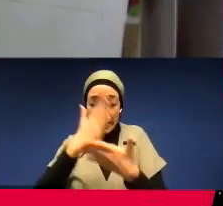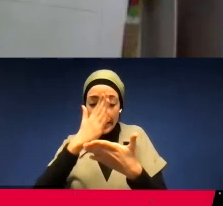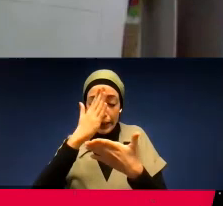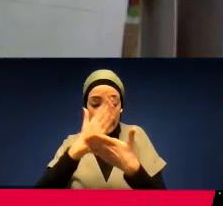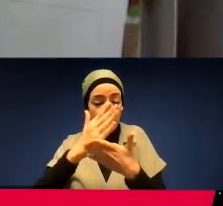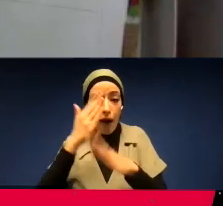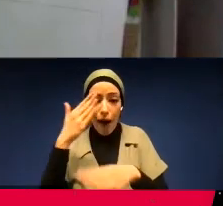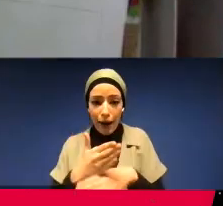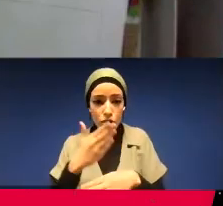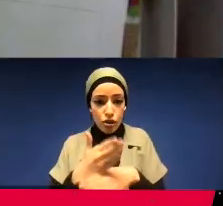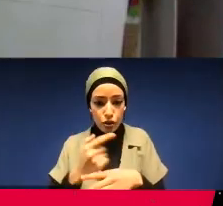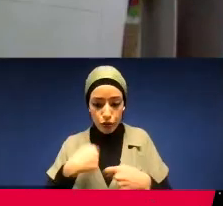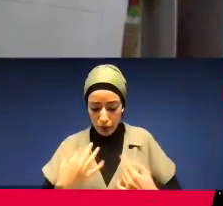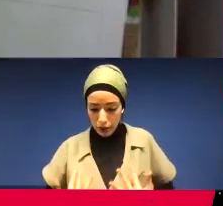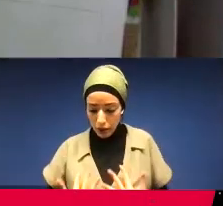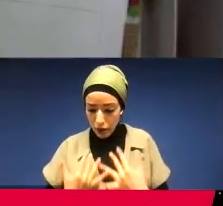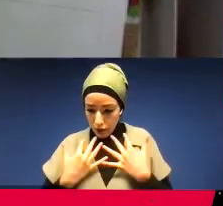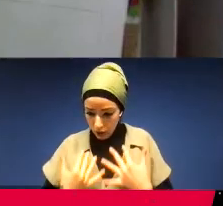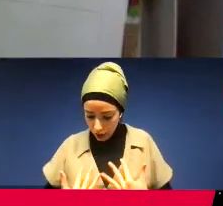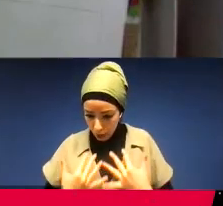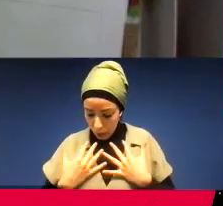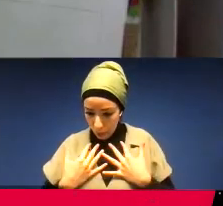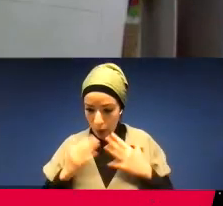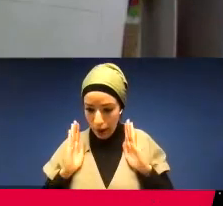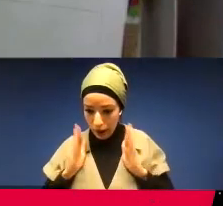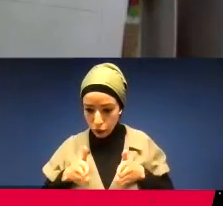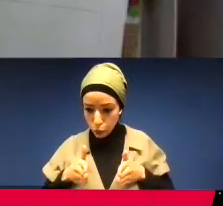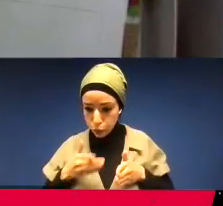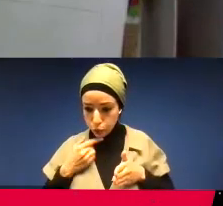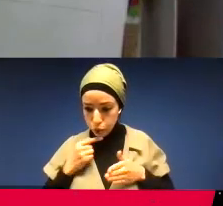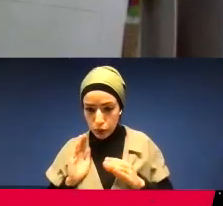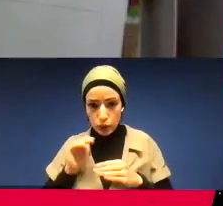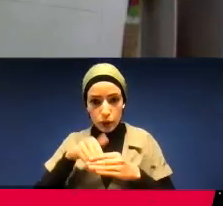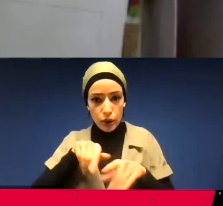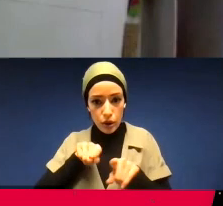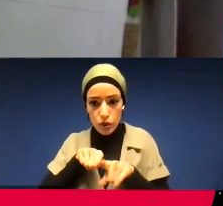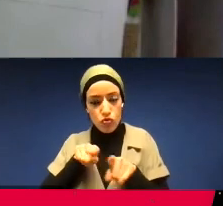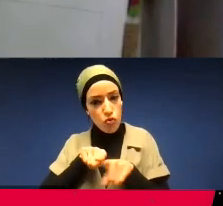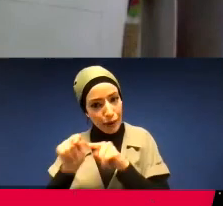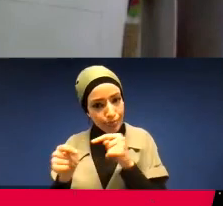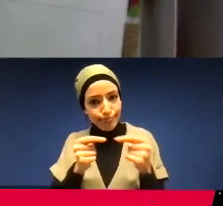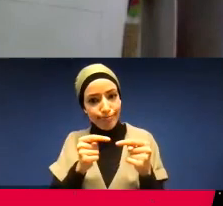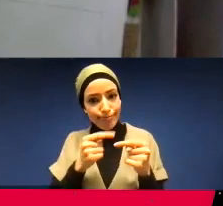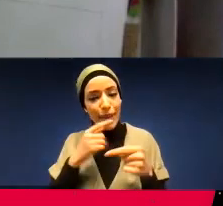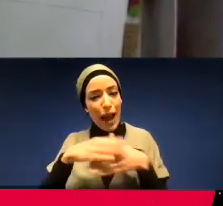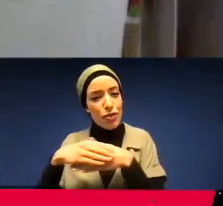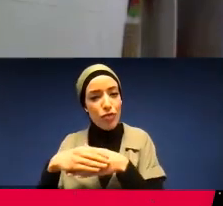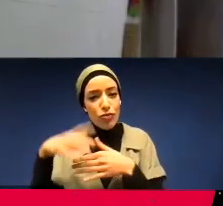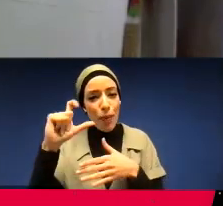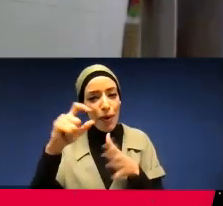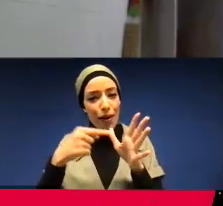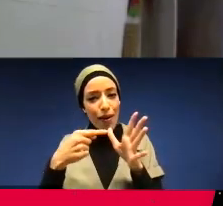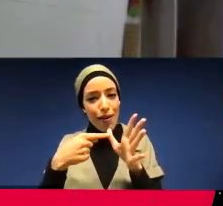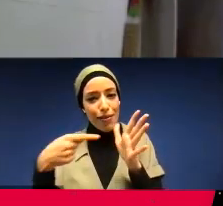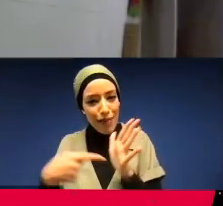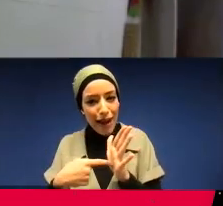really inspired me to do this is by having a friend and colleagues from CAT. I've seen it in action, and I love